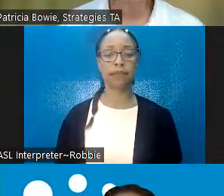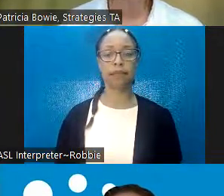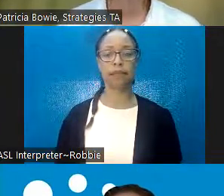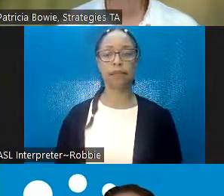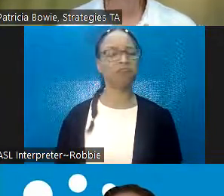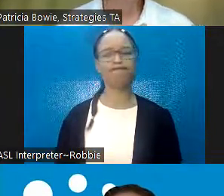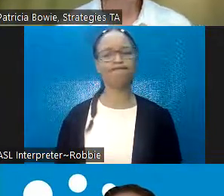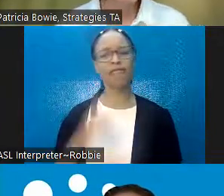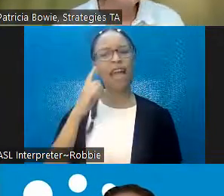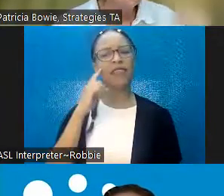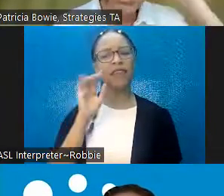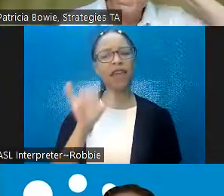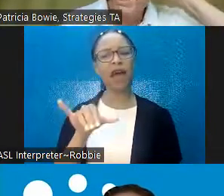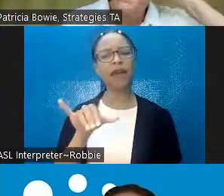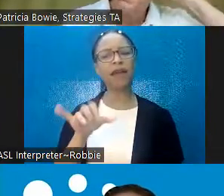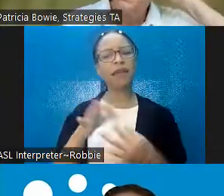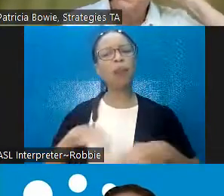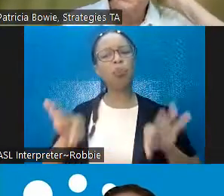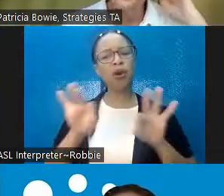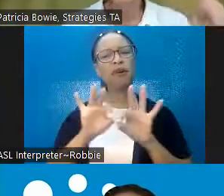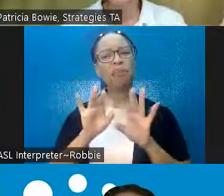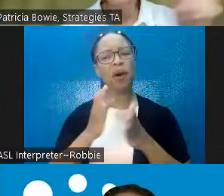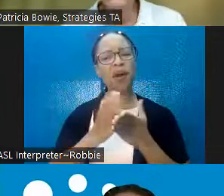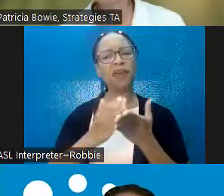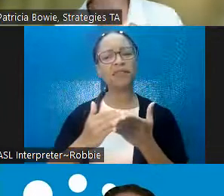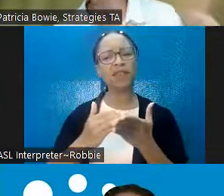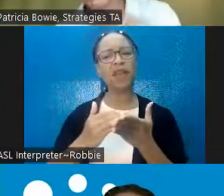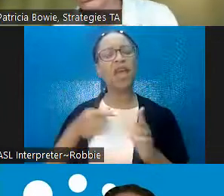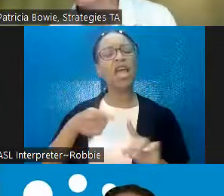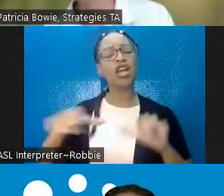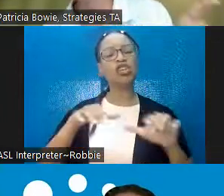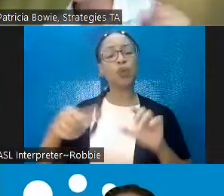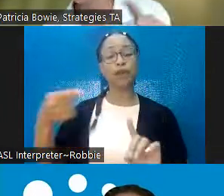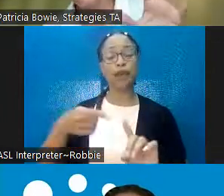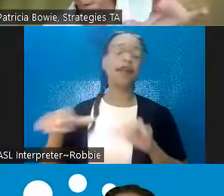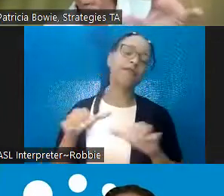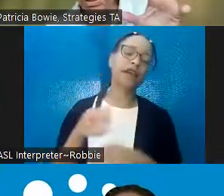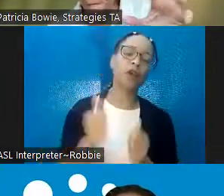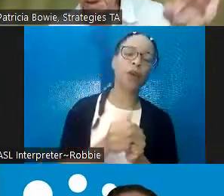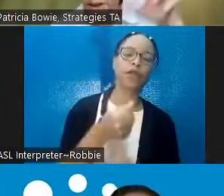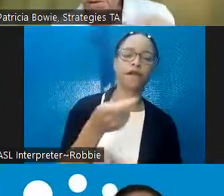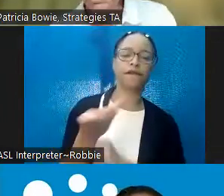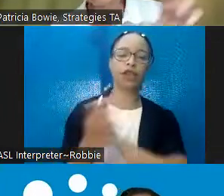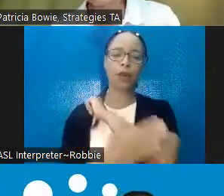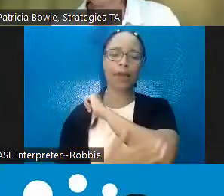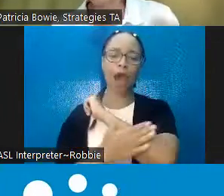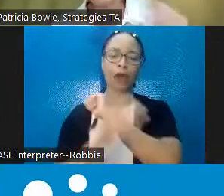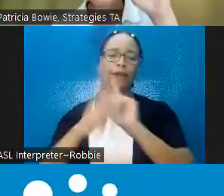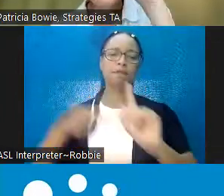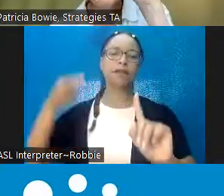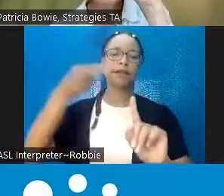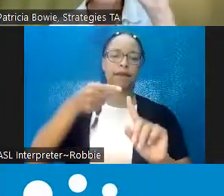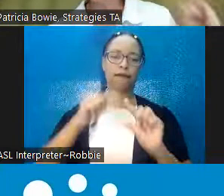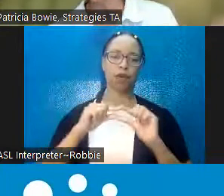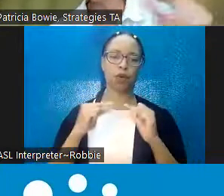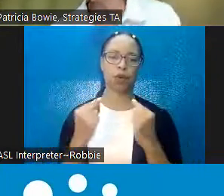No, I think that's really an important aspect of this. In doing this, I've done this with a couple county specific groups.